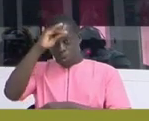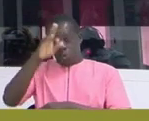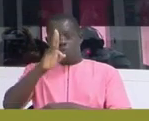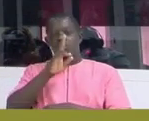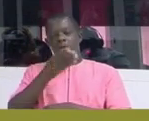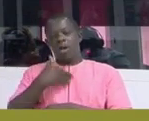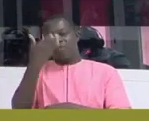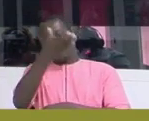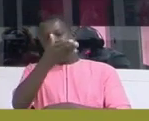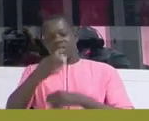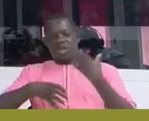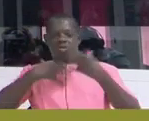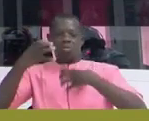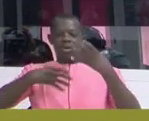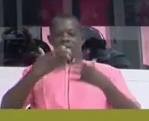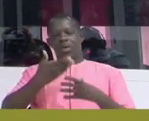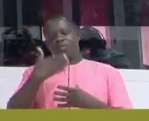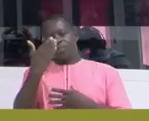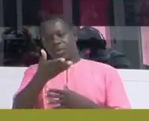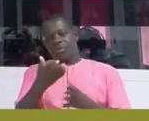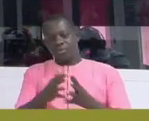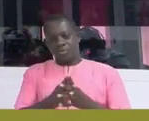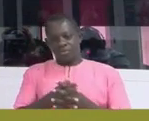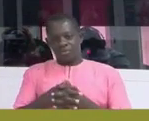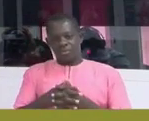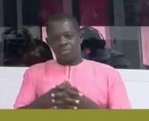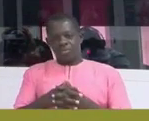roasted the boys who were